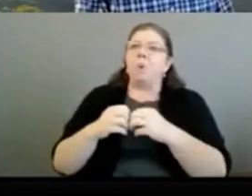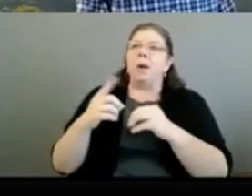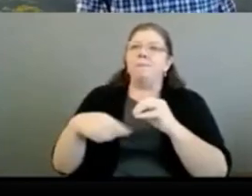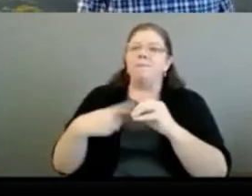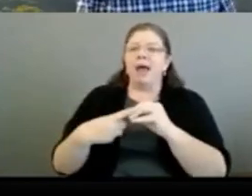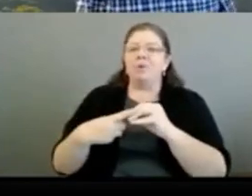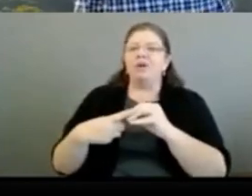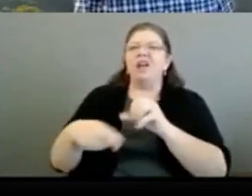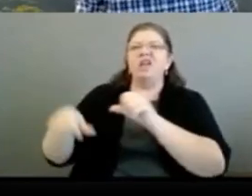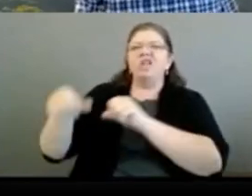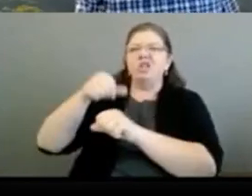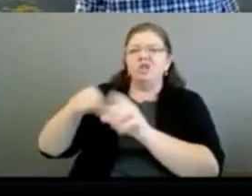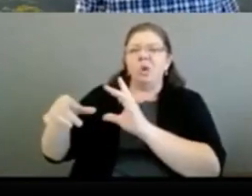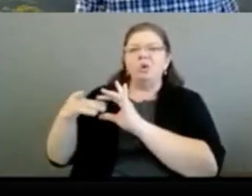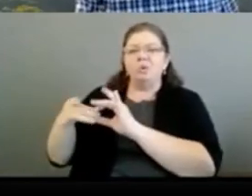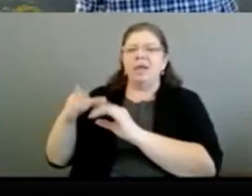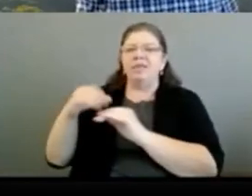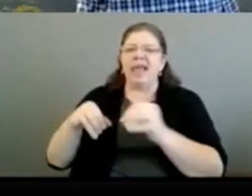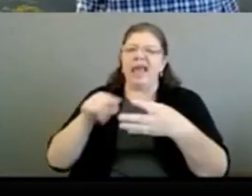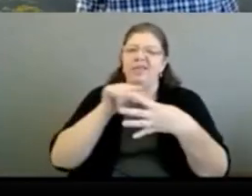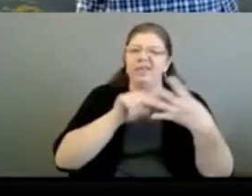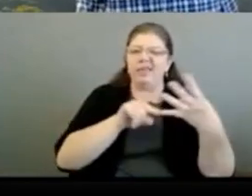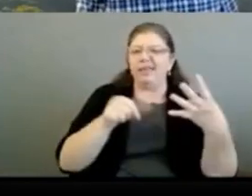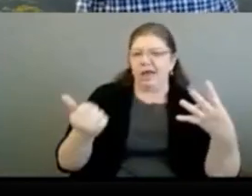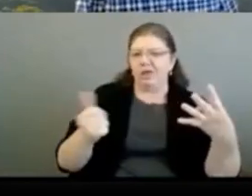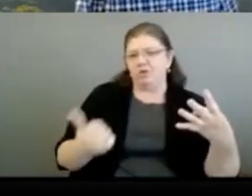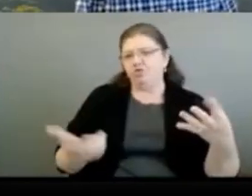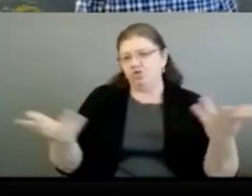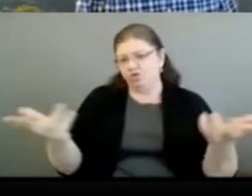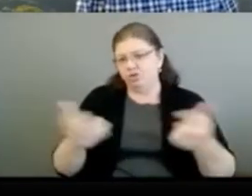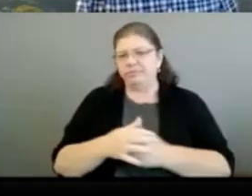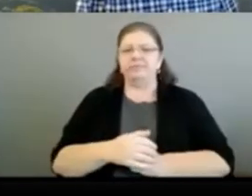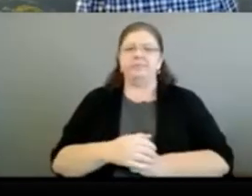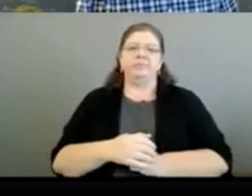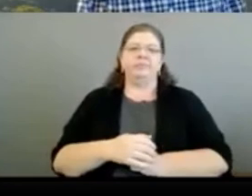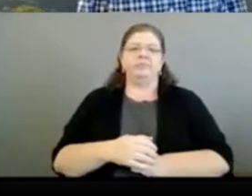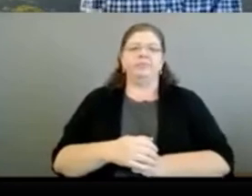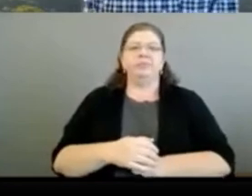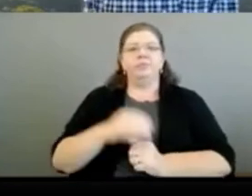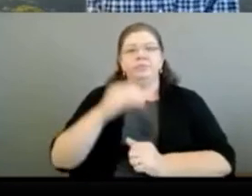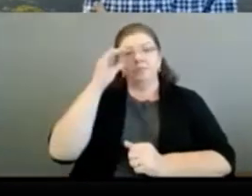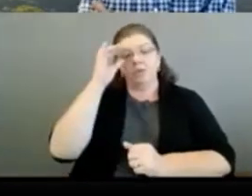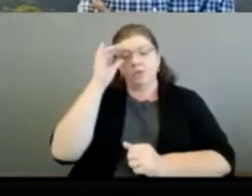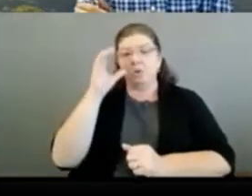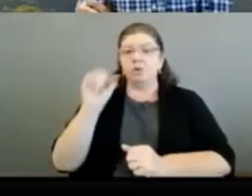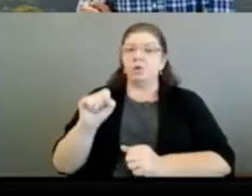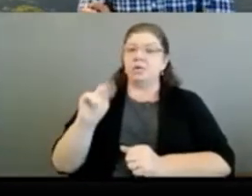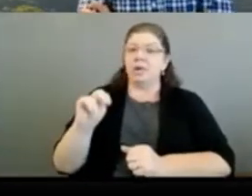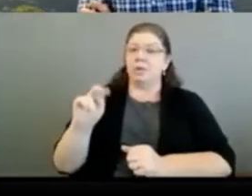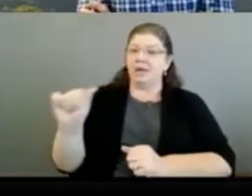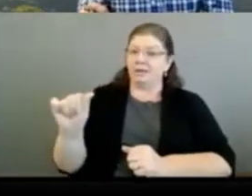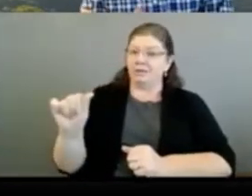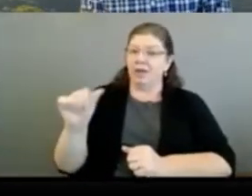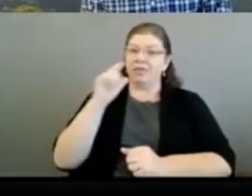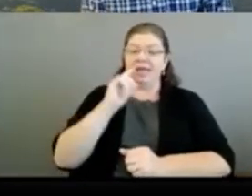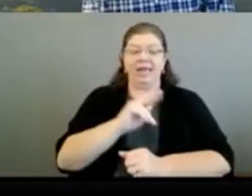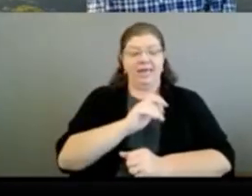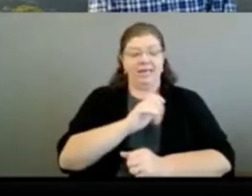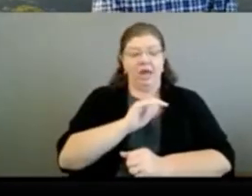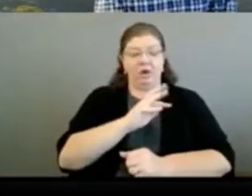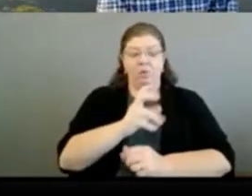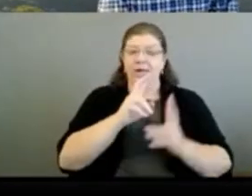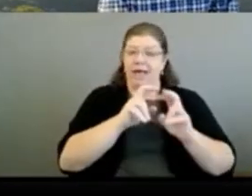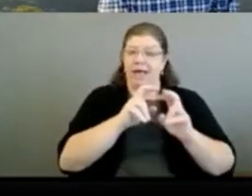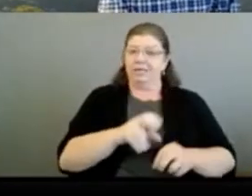social relationship, even more than the others, but this is open to debate. So what is social network analysis? We can think of network analysis as a collection of techniques